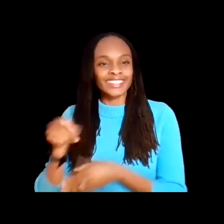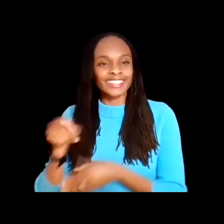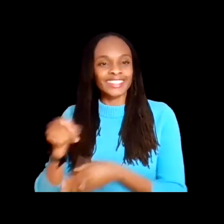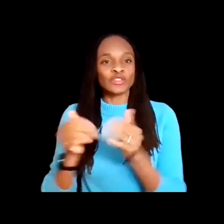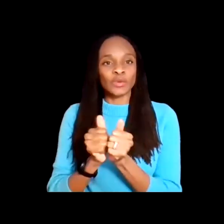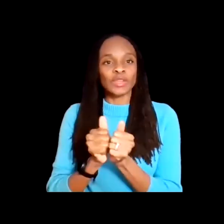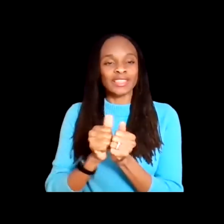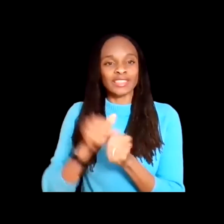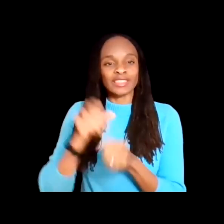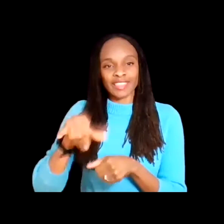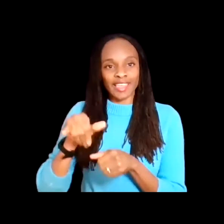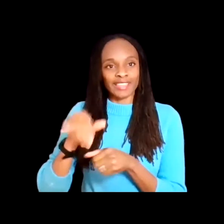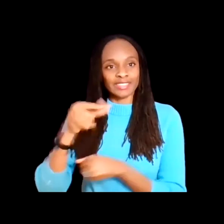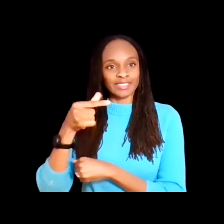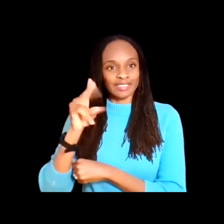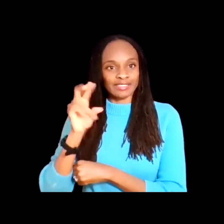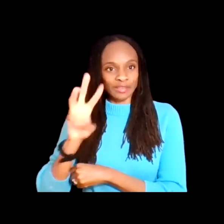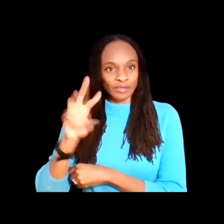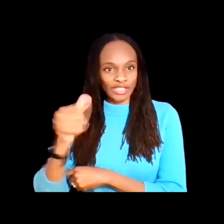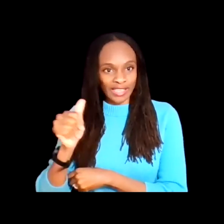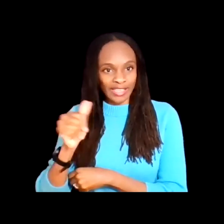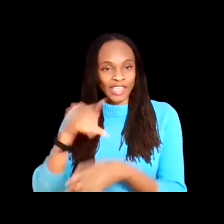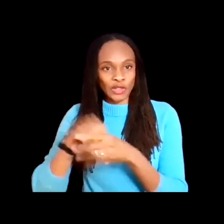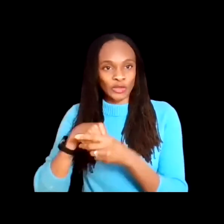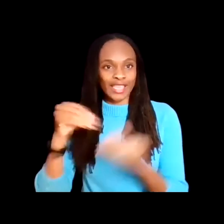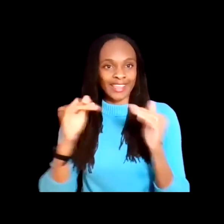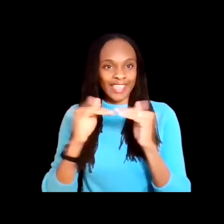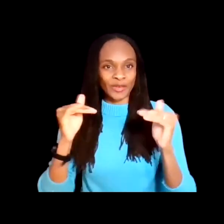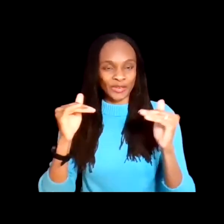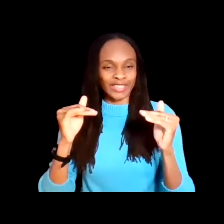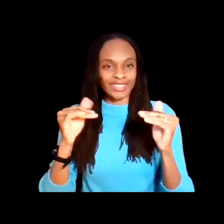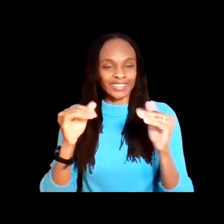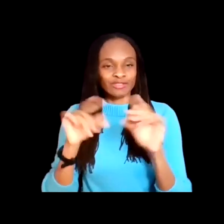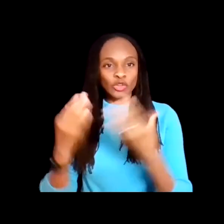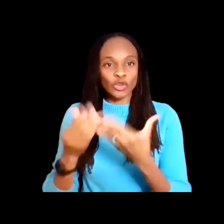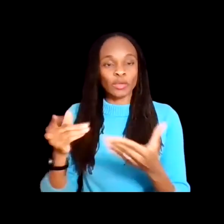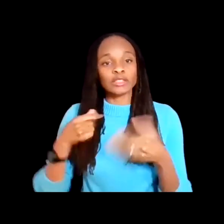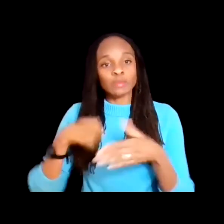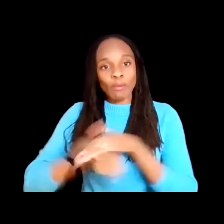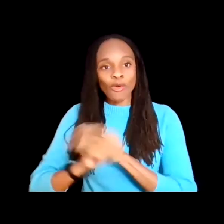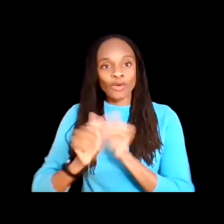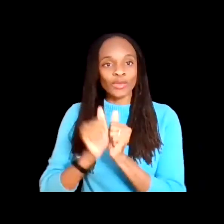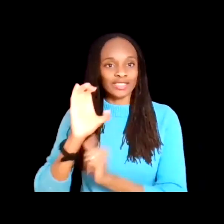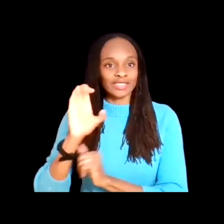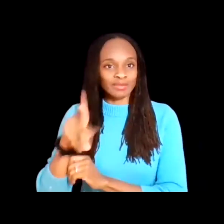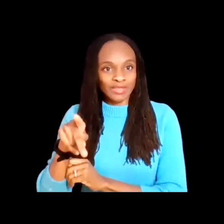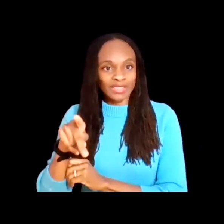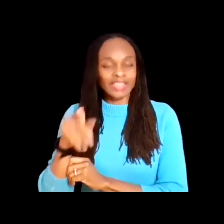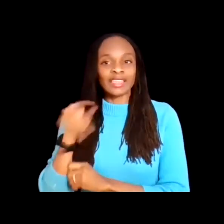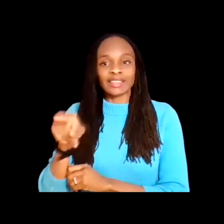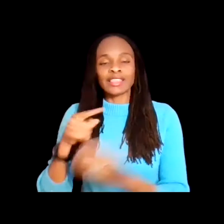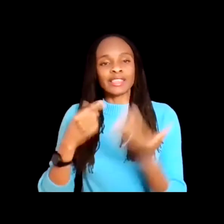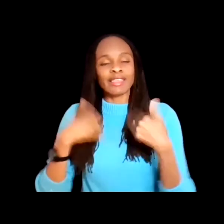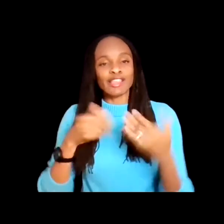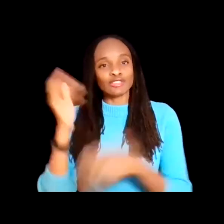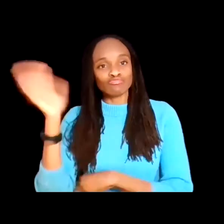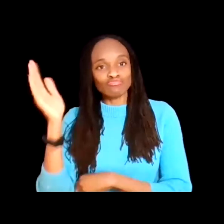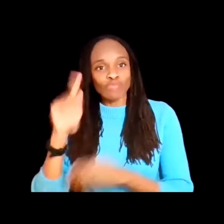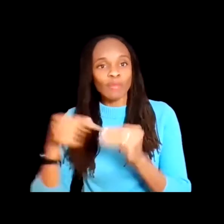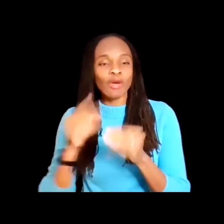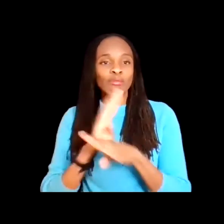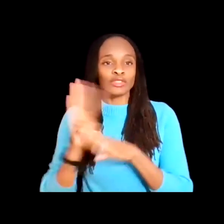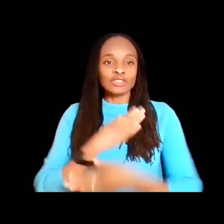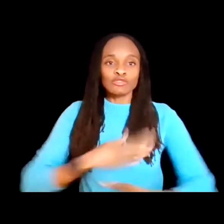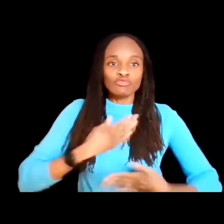that guild's inclusion and equity group. He was born with cerebral palsy and has spoken on issues of disability and equity in business and entertainment